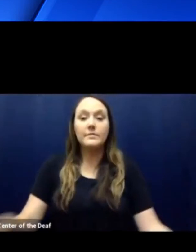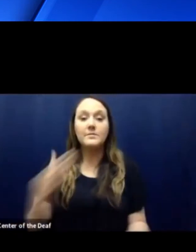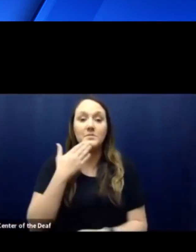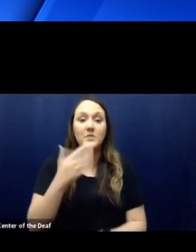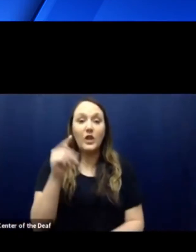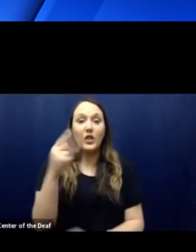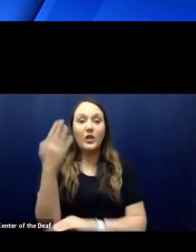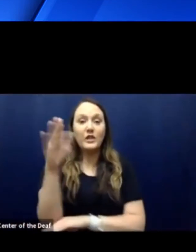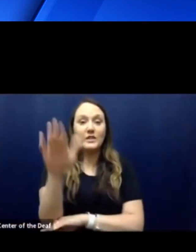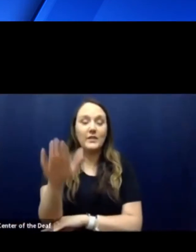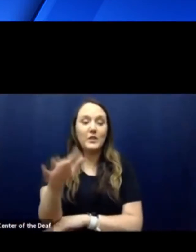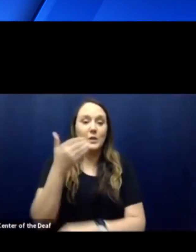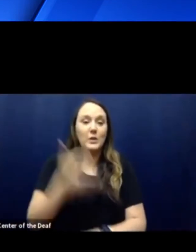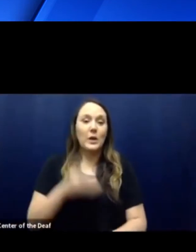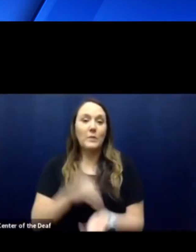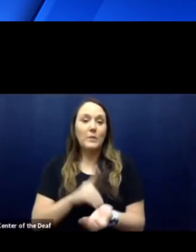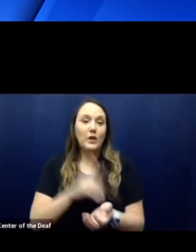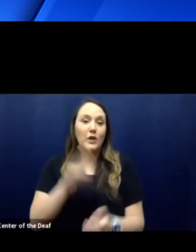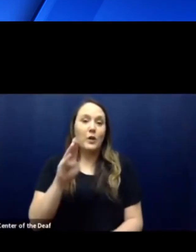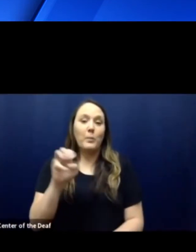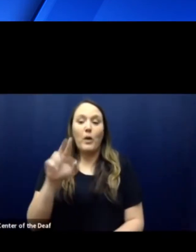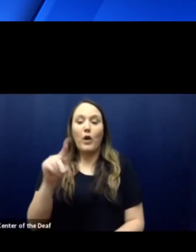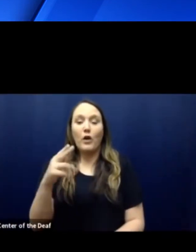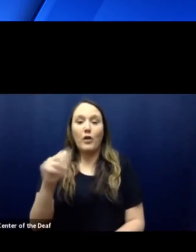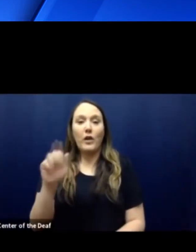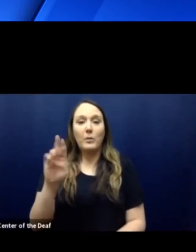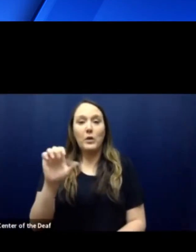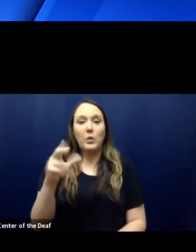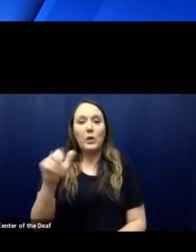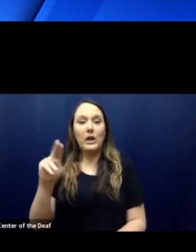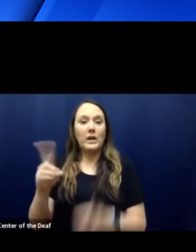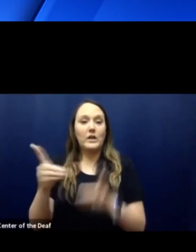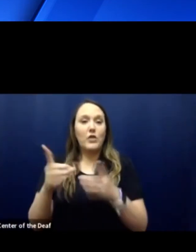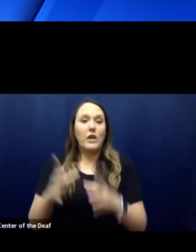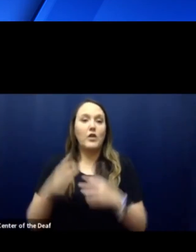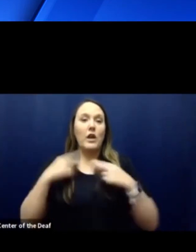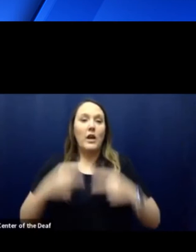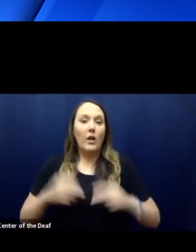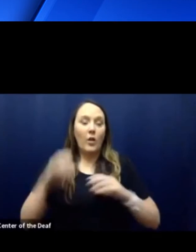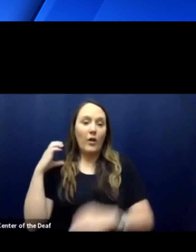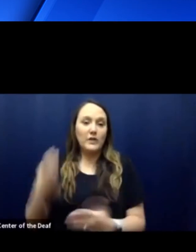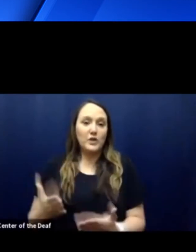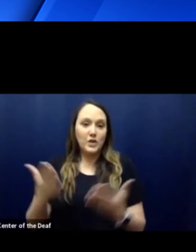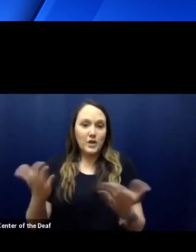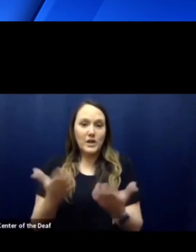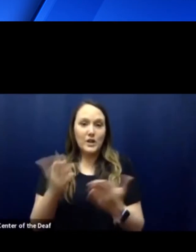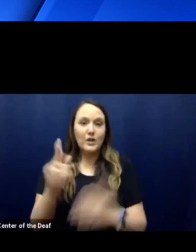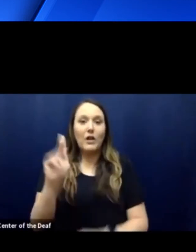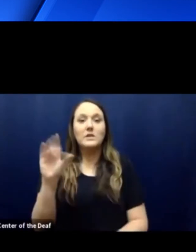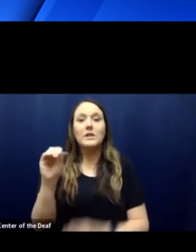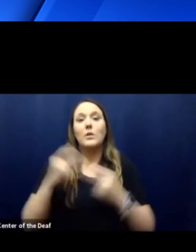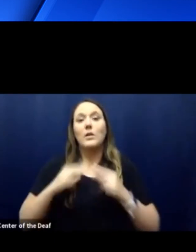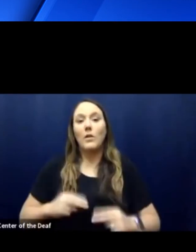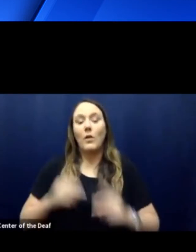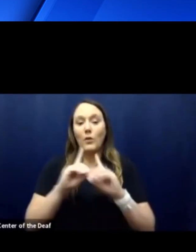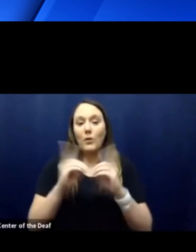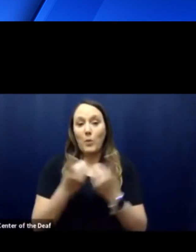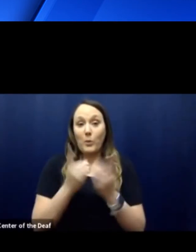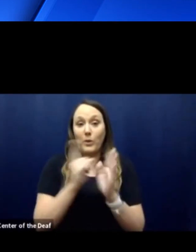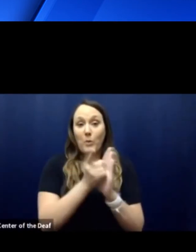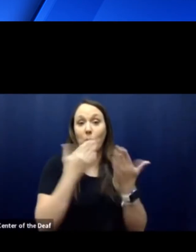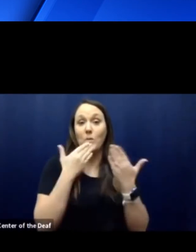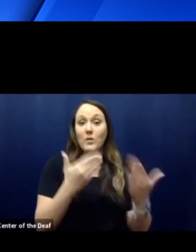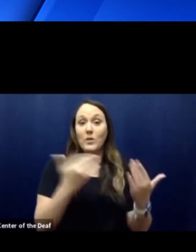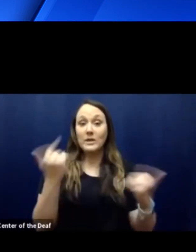Thursday afternoon. I'm Dr. Martha Buchanan, Director and Health Officer here at the Knox County Health Department. Our moment of gratitude today